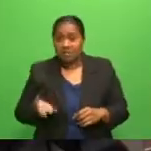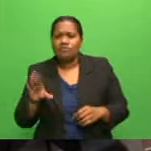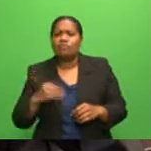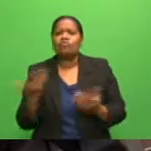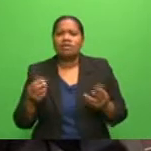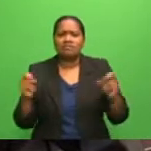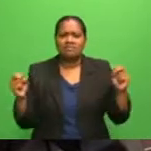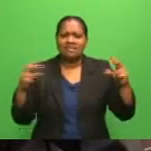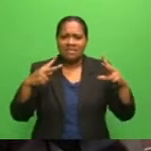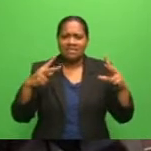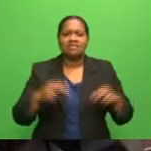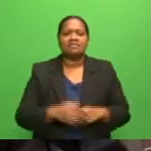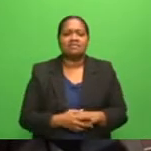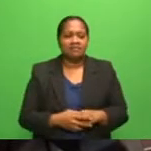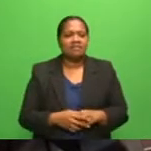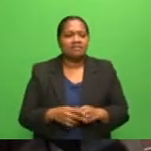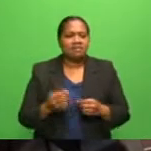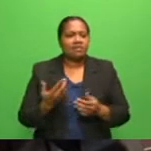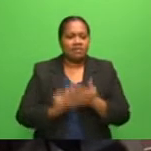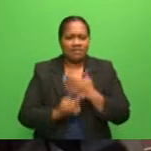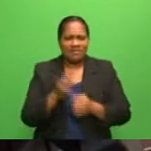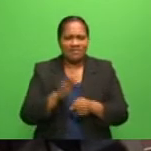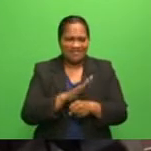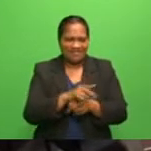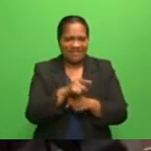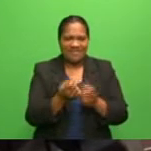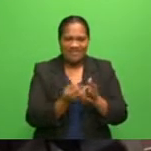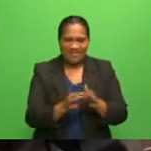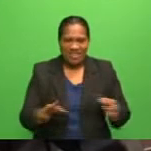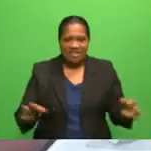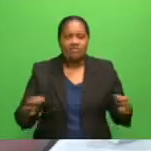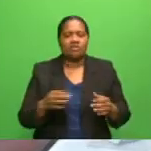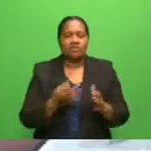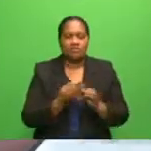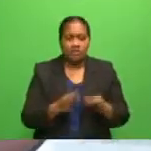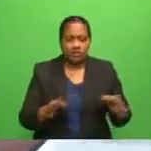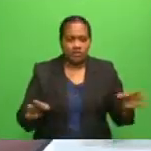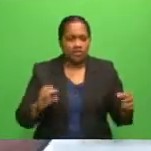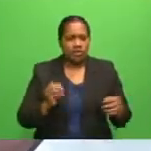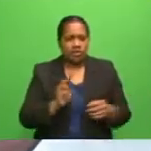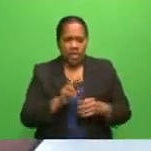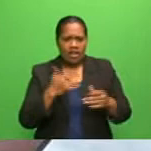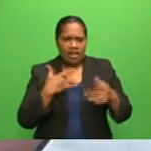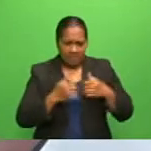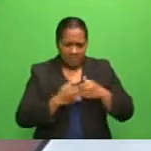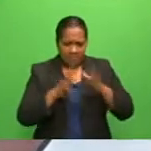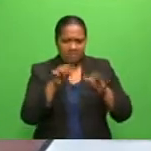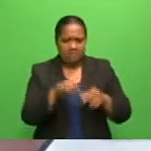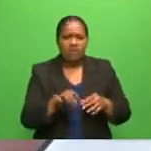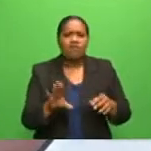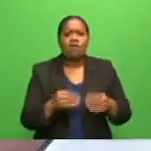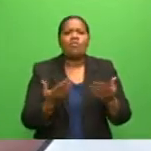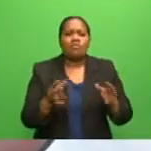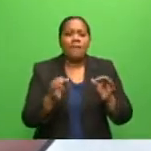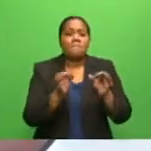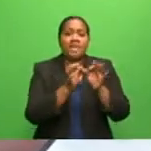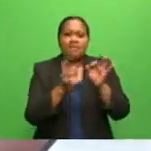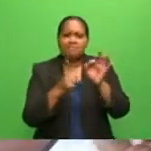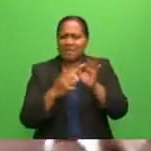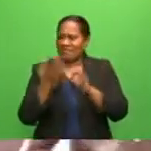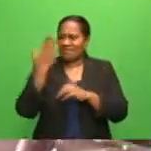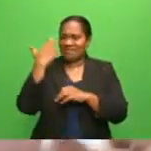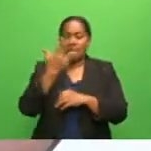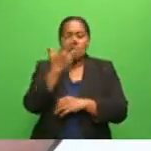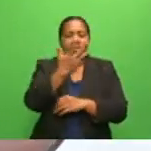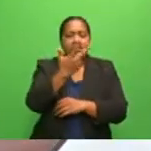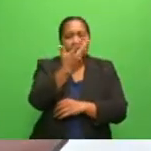the furniture business his entire life and started off from the then Burns Phillip in 1982.